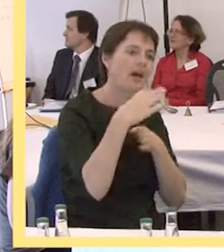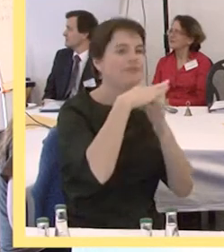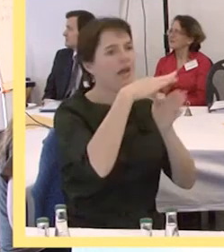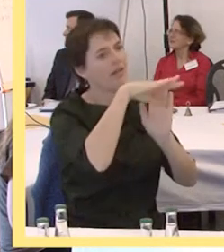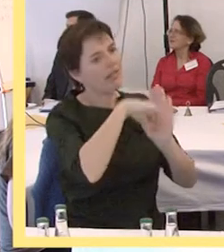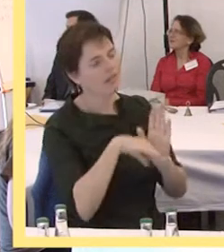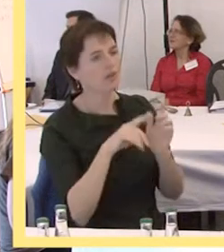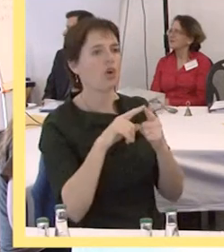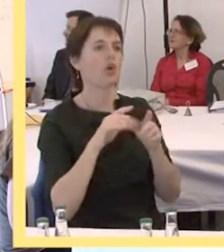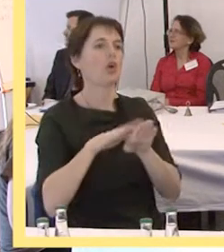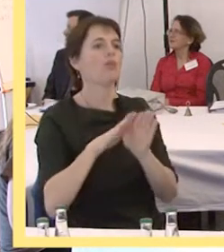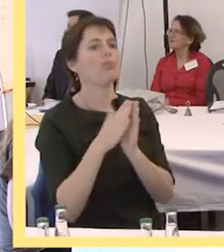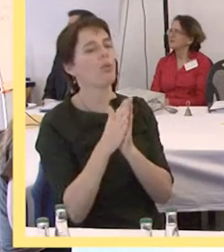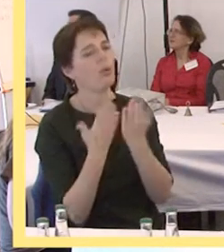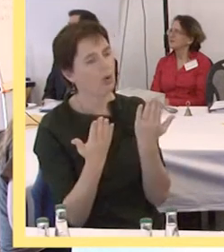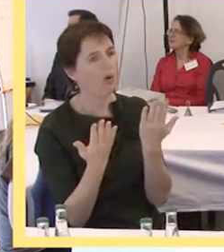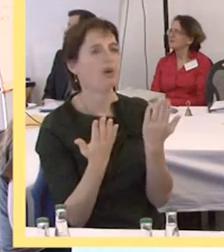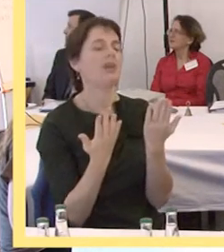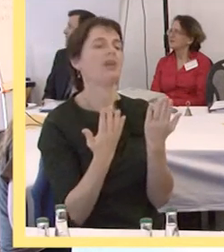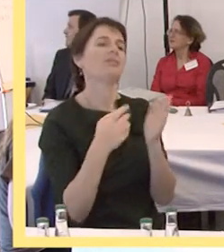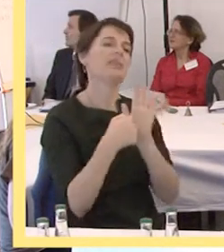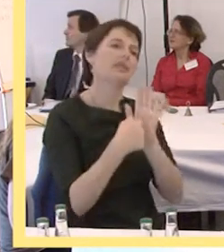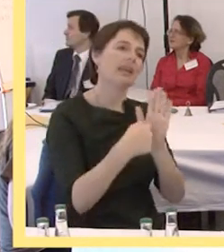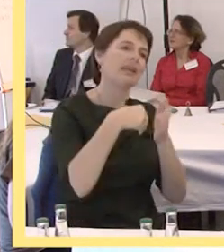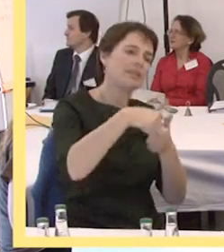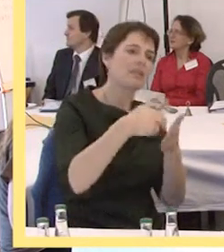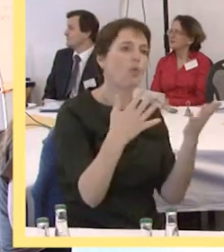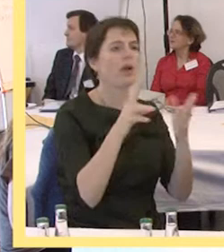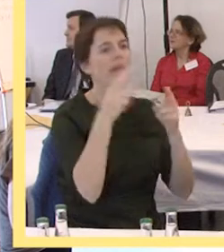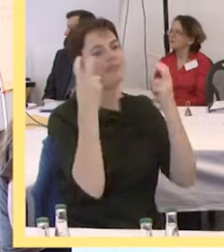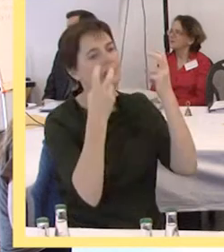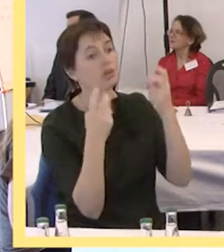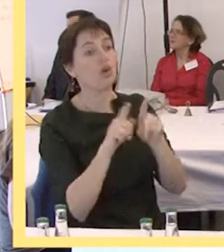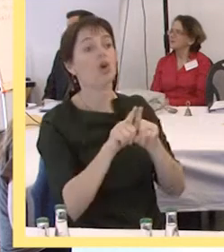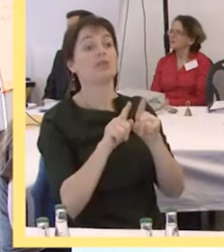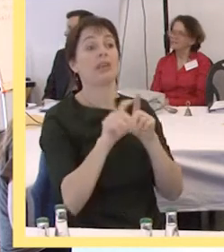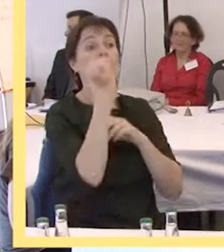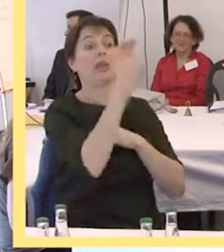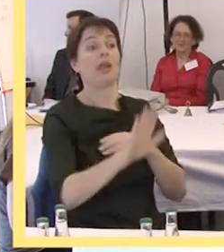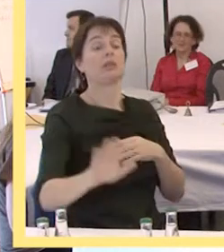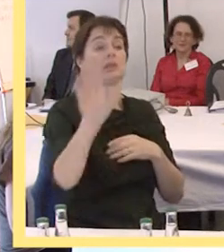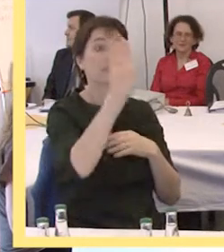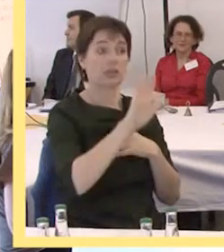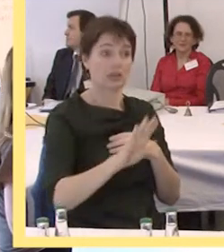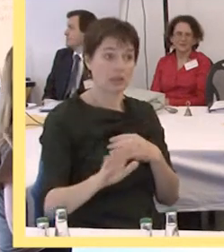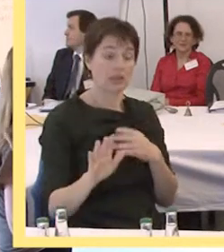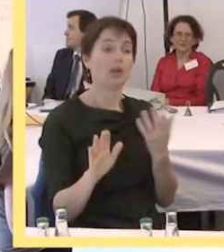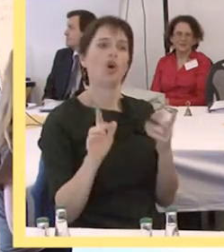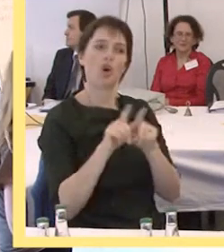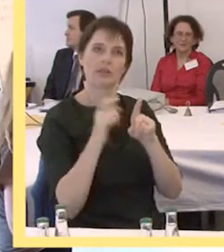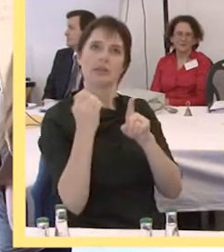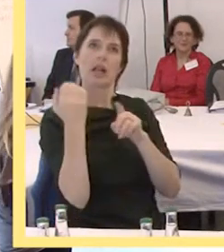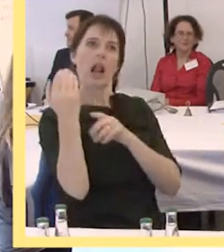we find these guidelines and handbooks? What do they contain? And also on the European level, because they're often project related, in